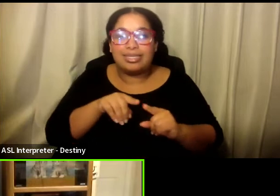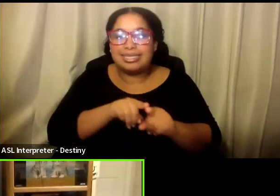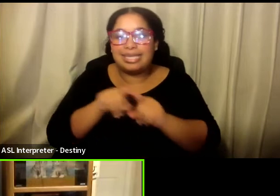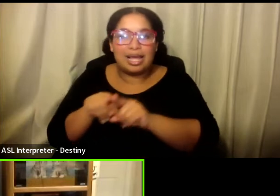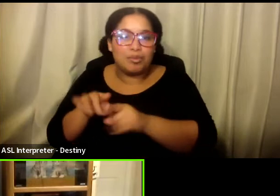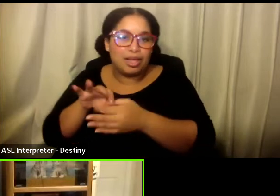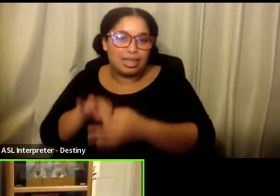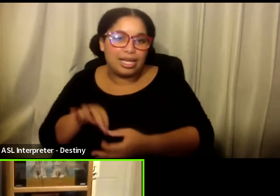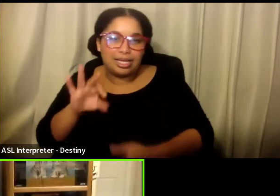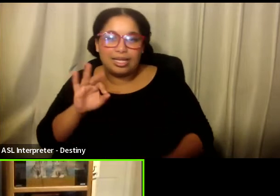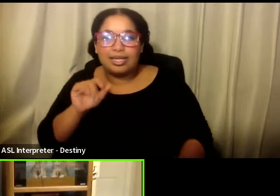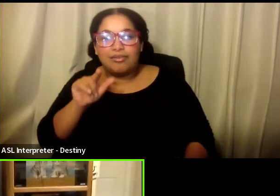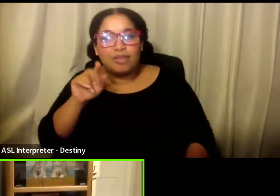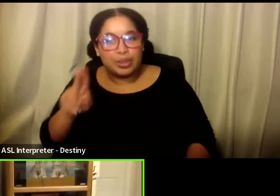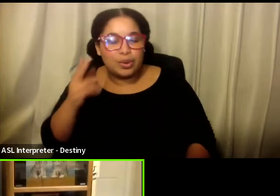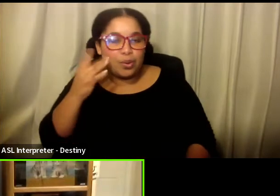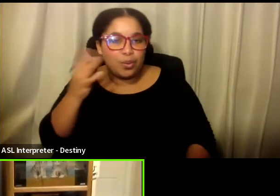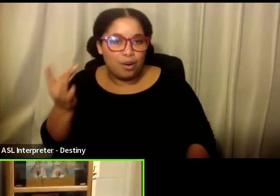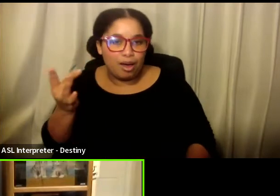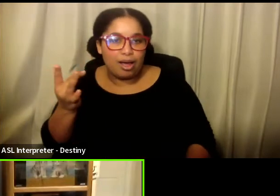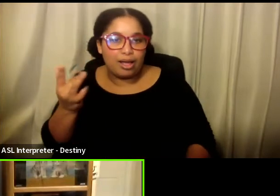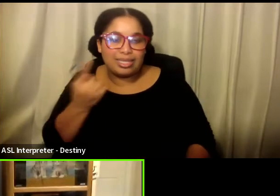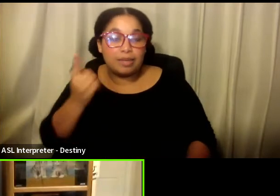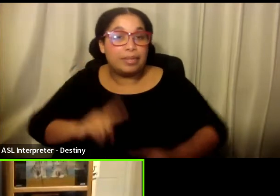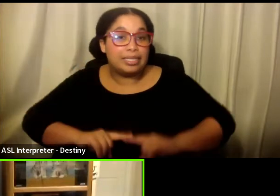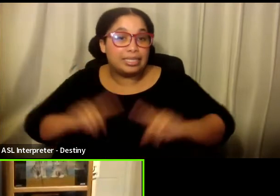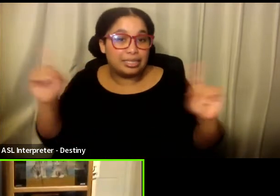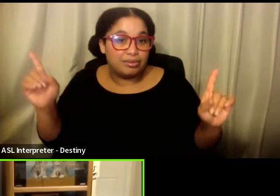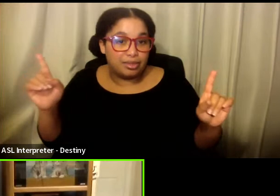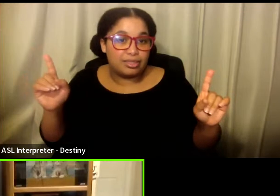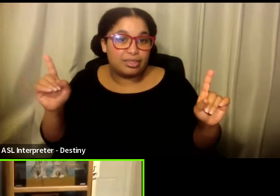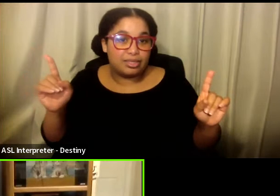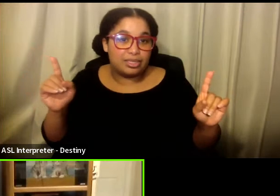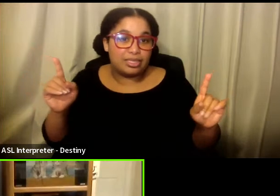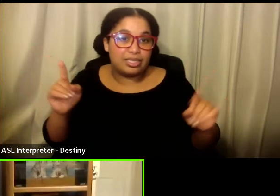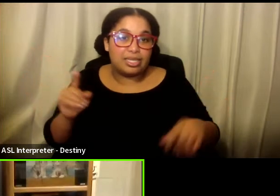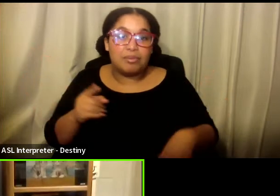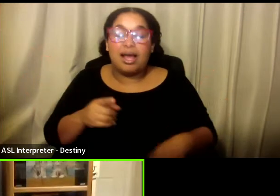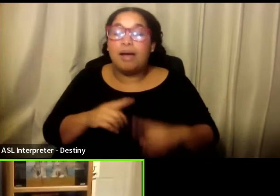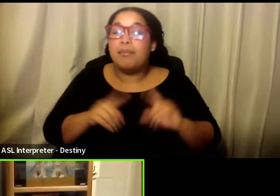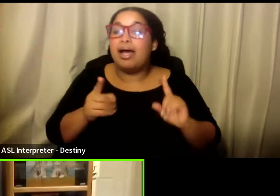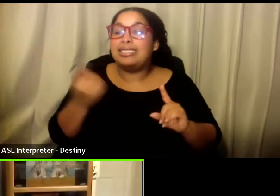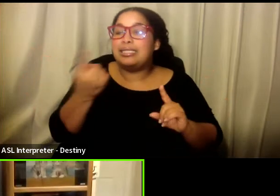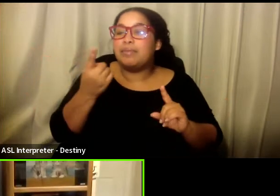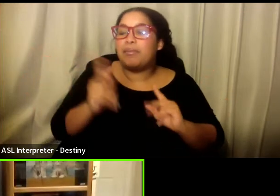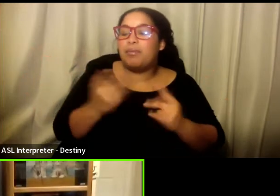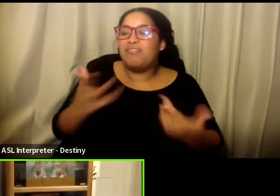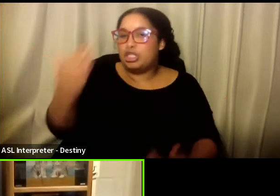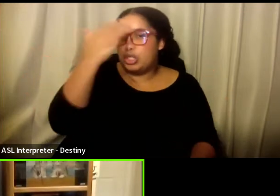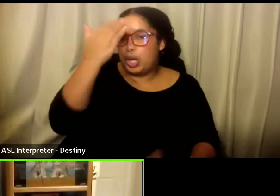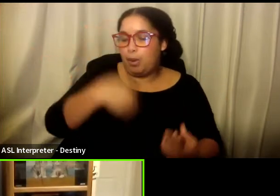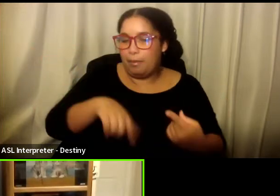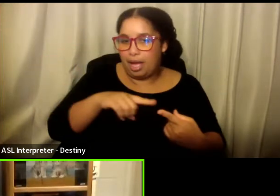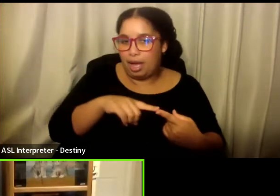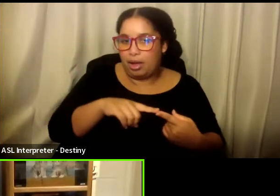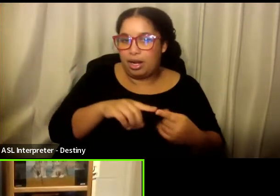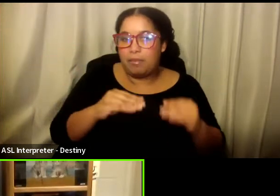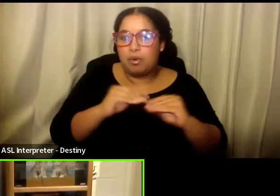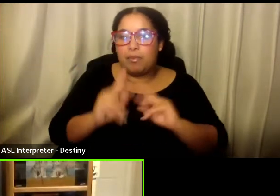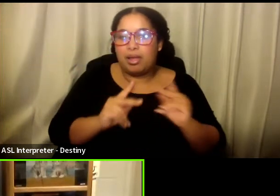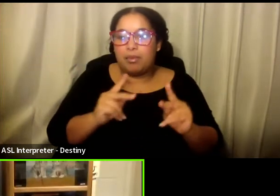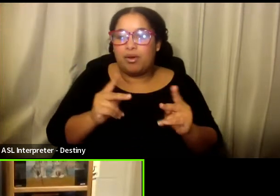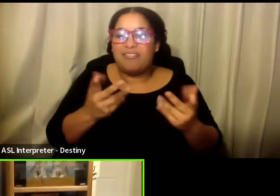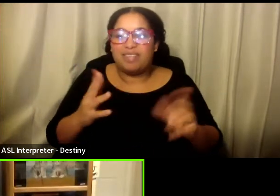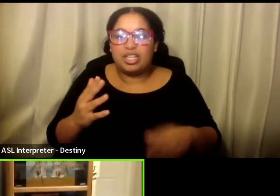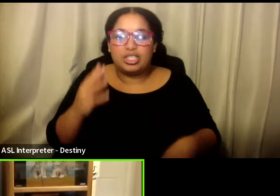talk about flu, because flu is something different, it's at least something that people know about, and more people have